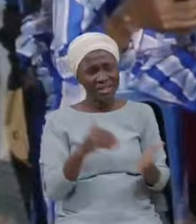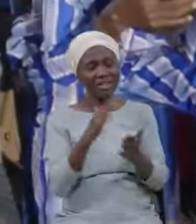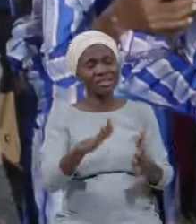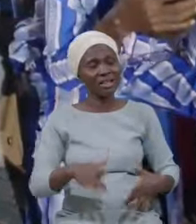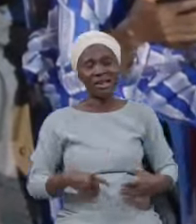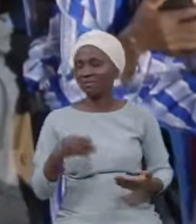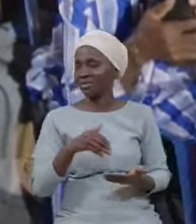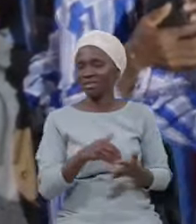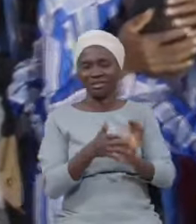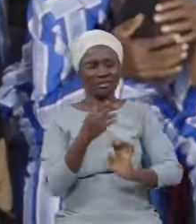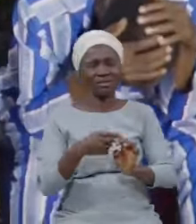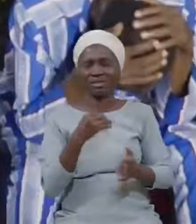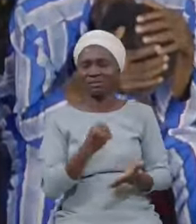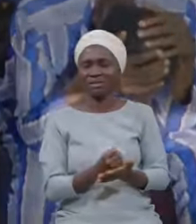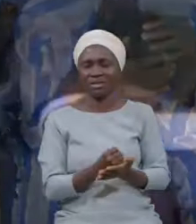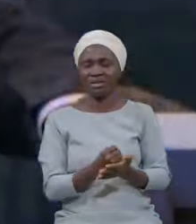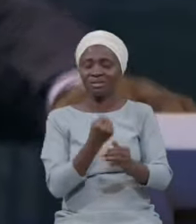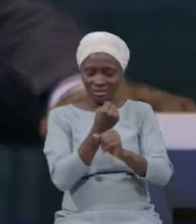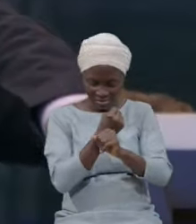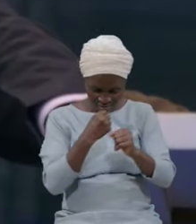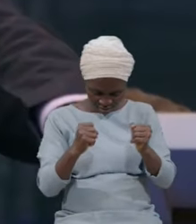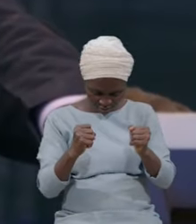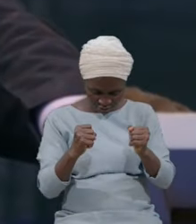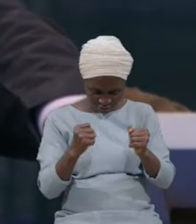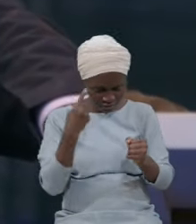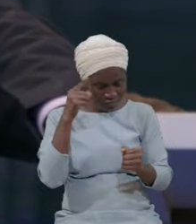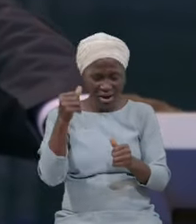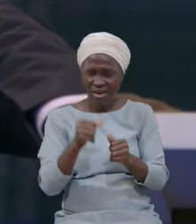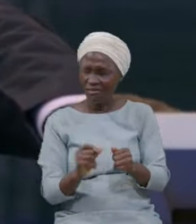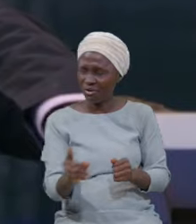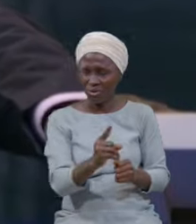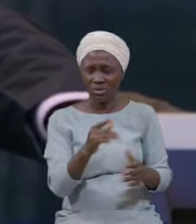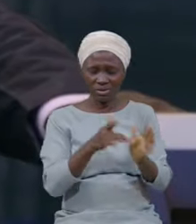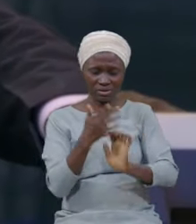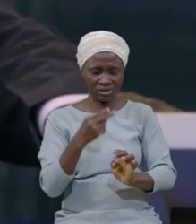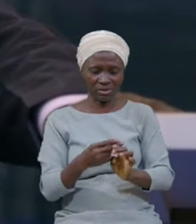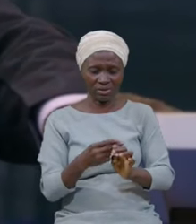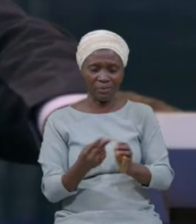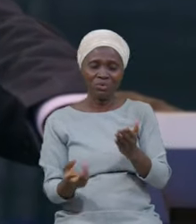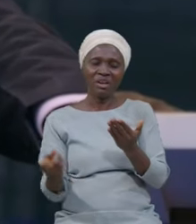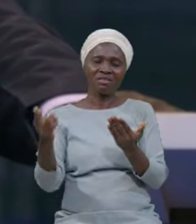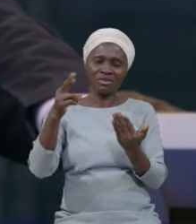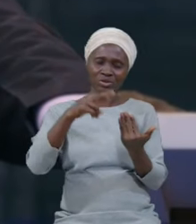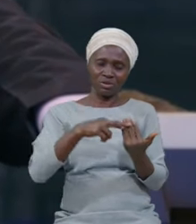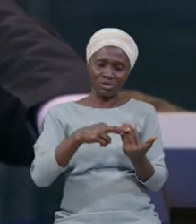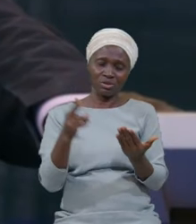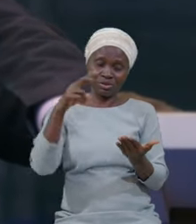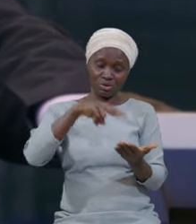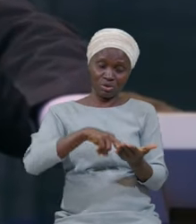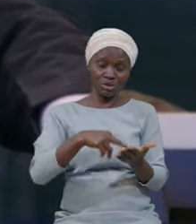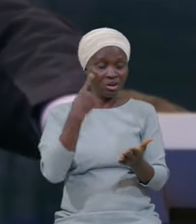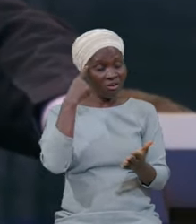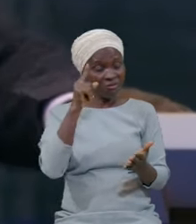Amen. Salvation for everyone. Restoration for the backslider. Peace of mind